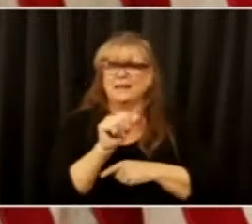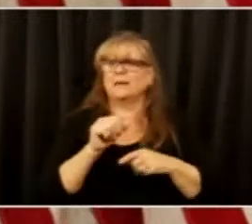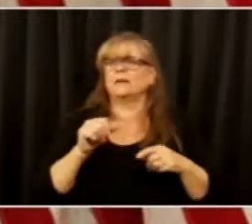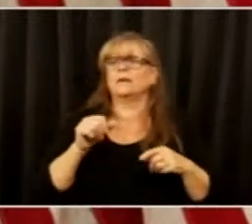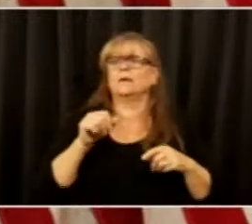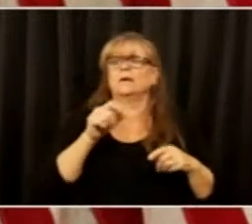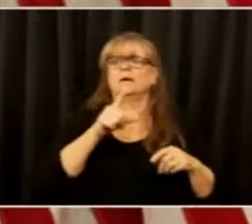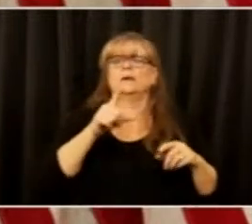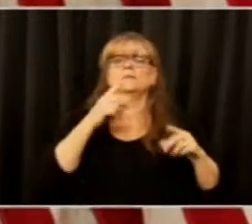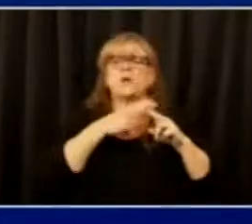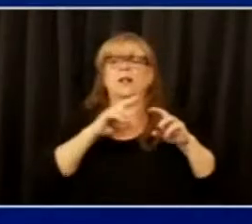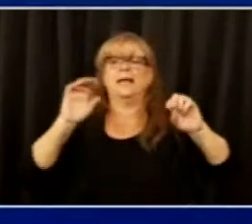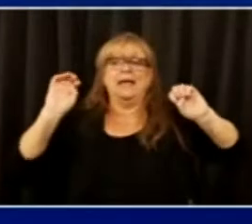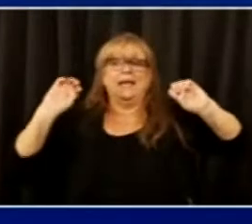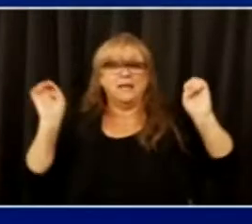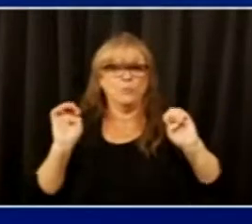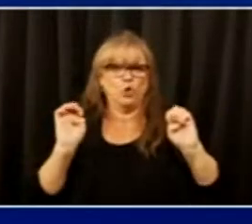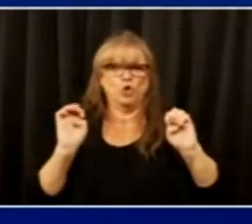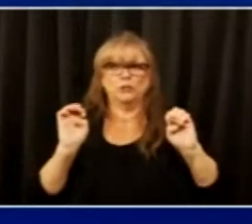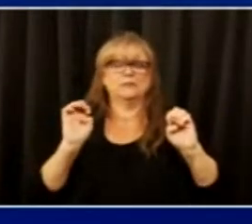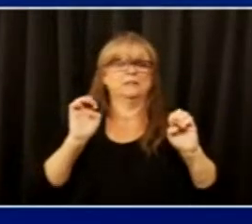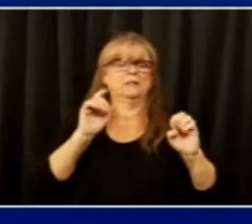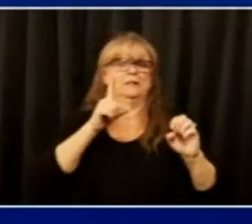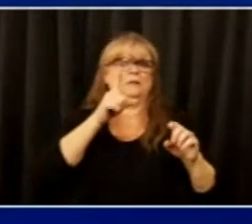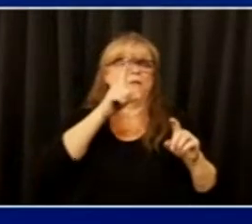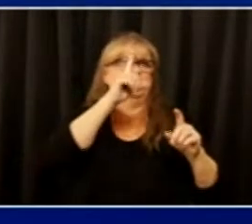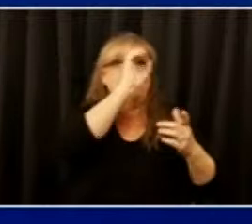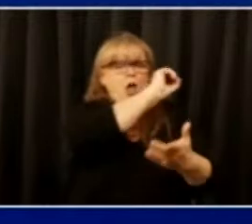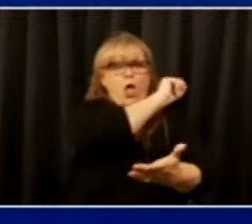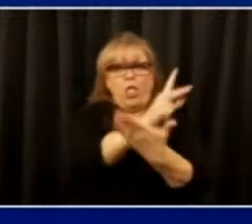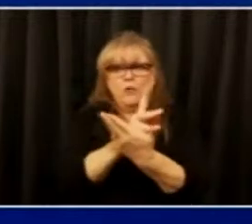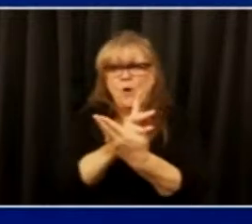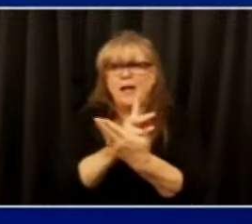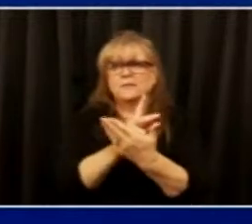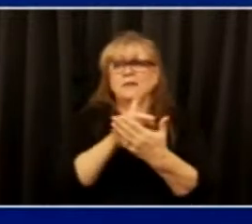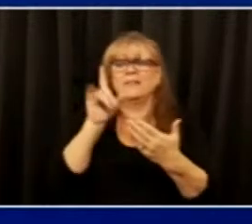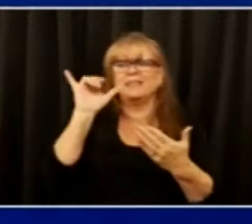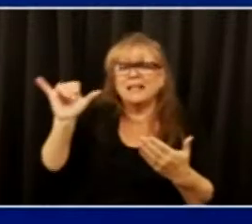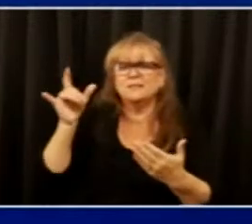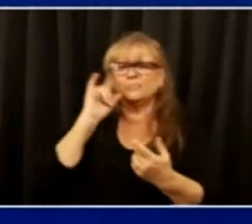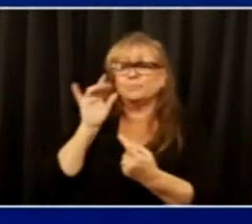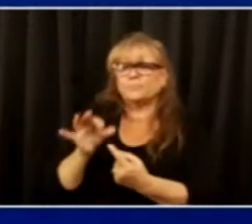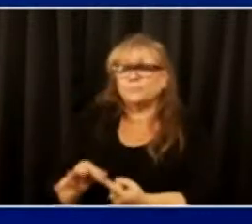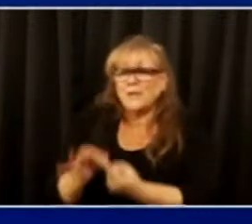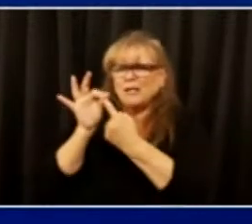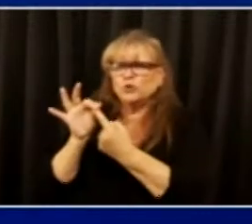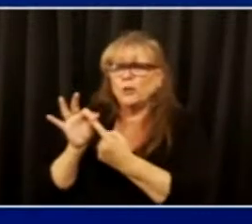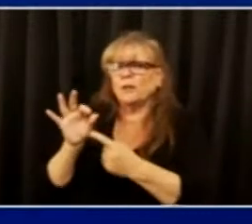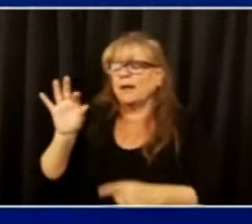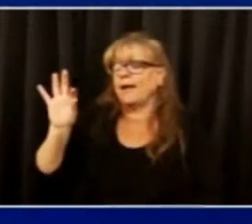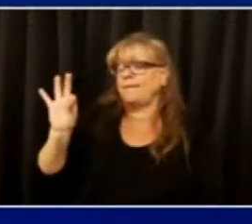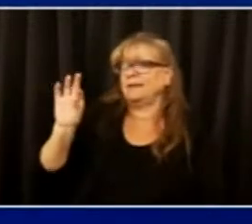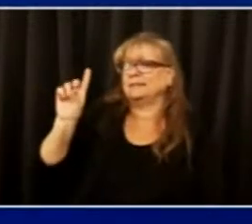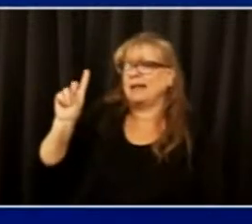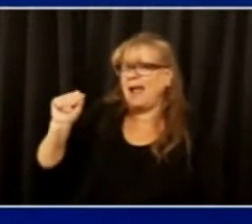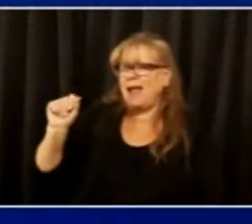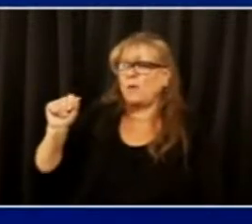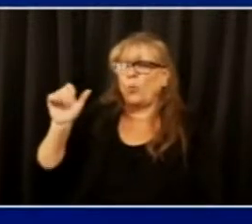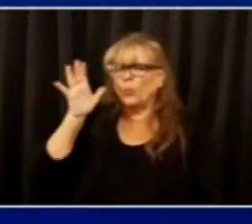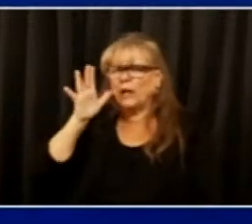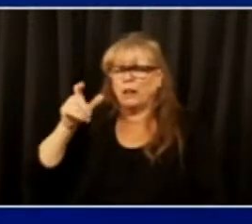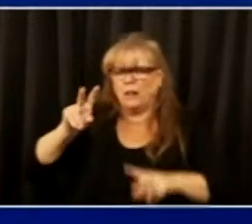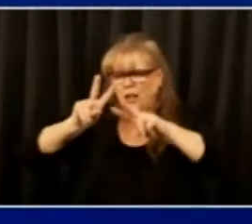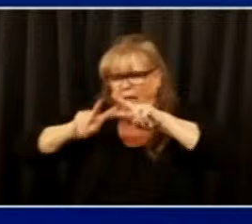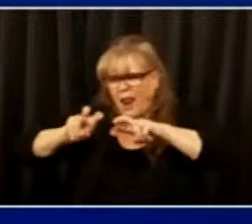and it's a specific type of approval that the FDA uses to help facilitate the availability of medicines, of vaccines,